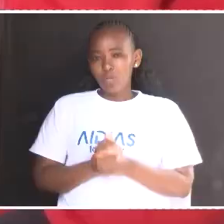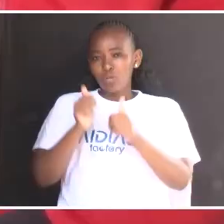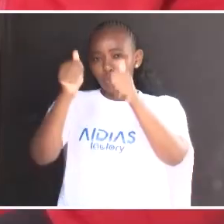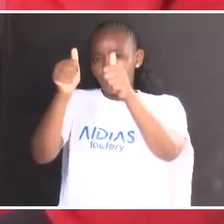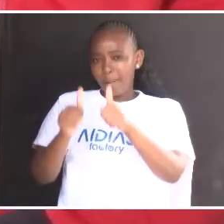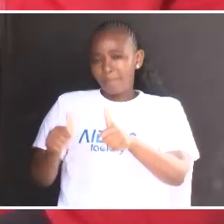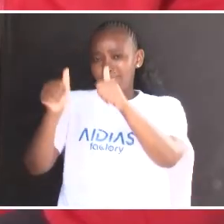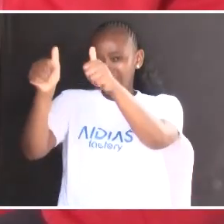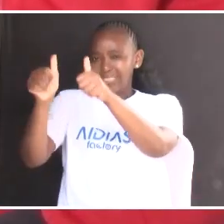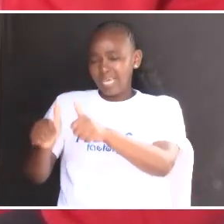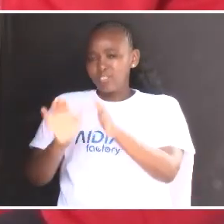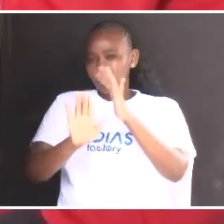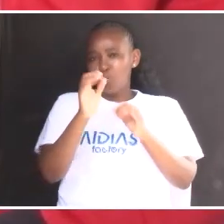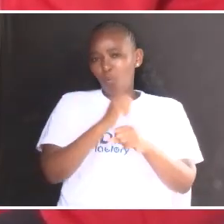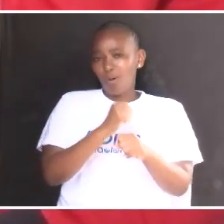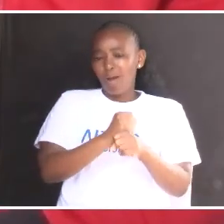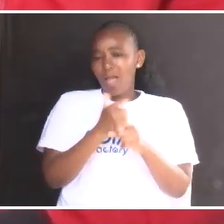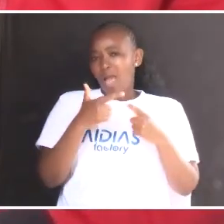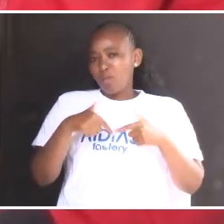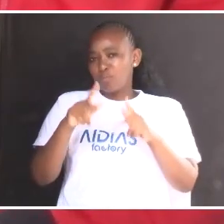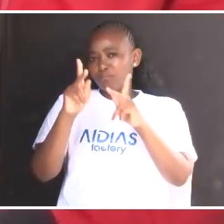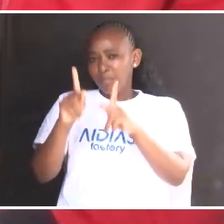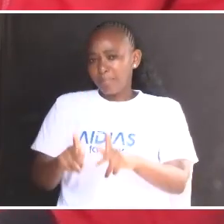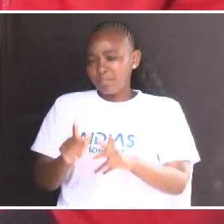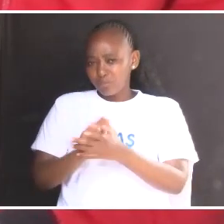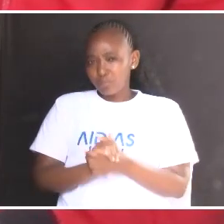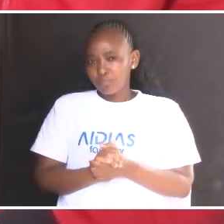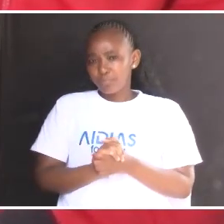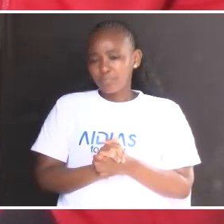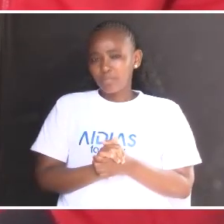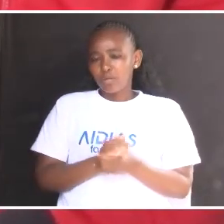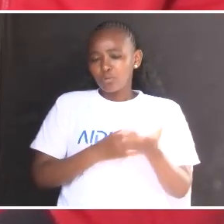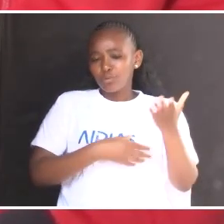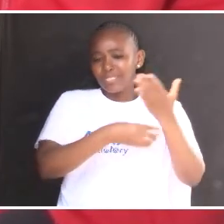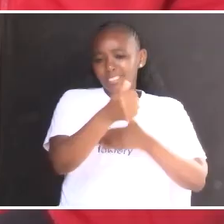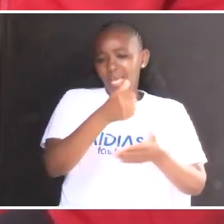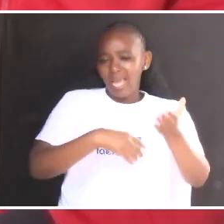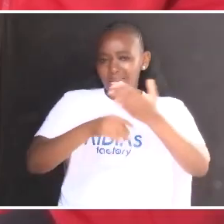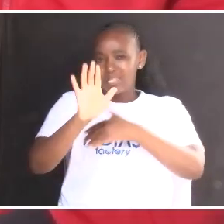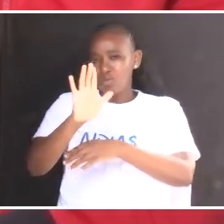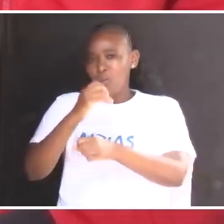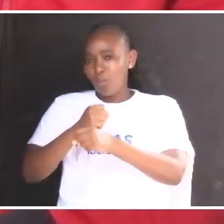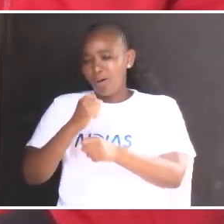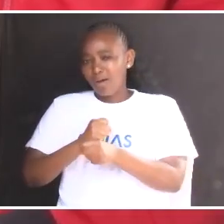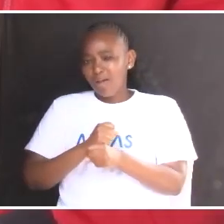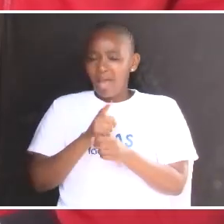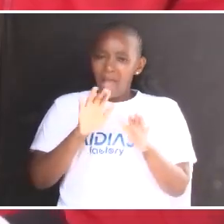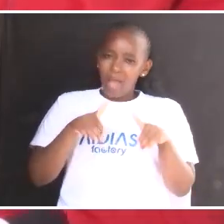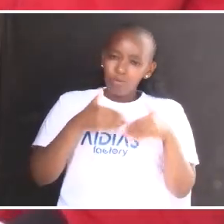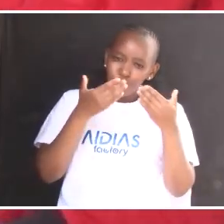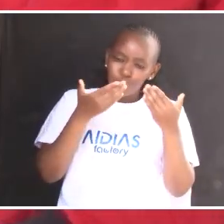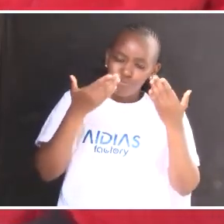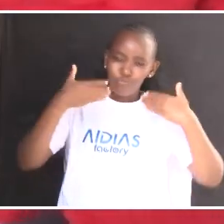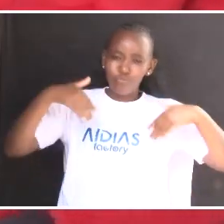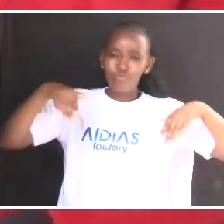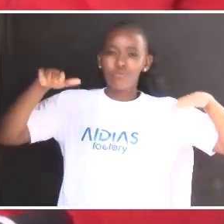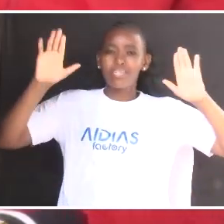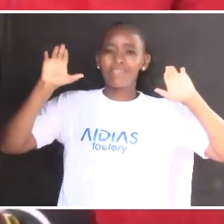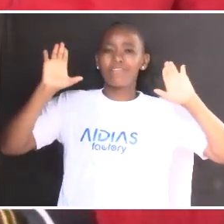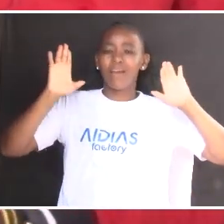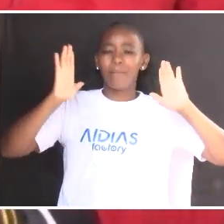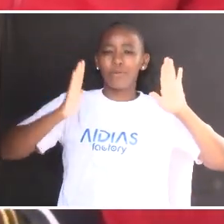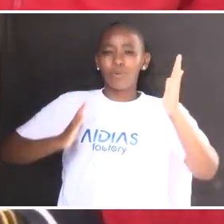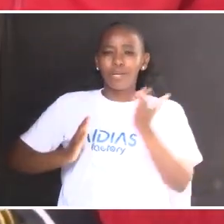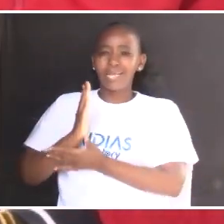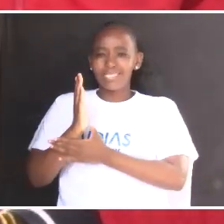your work? Are you allowing this person to resell your work? Are you giving up all your